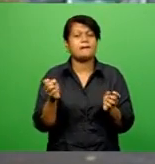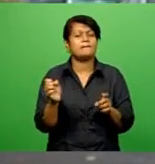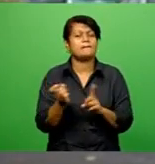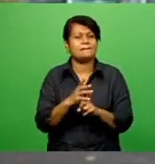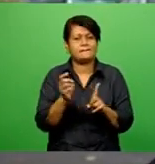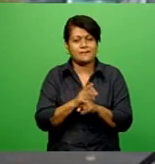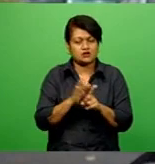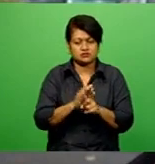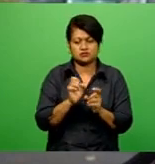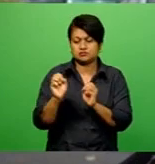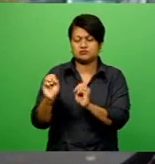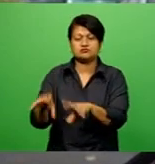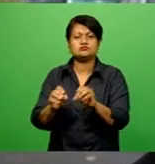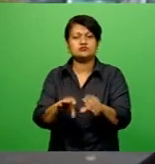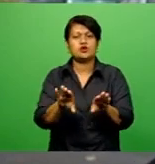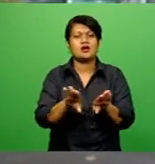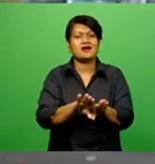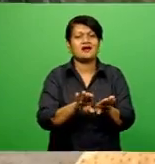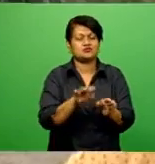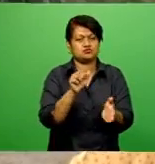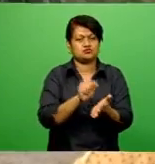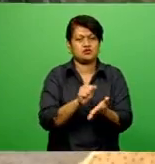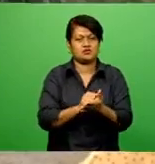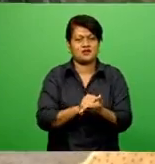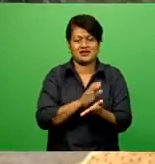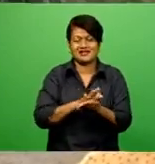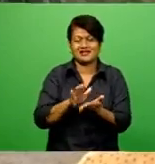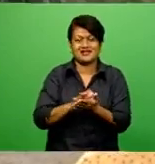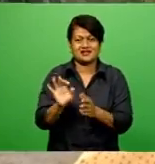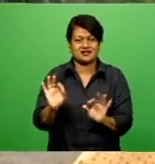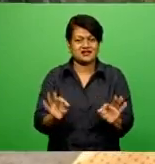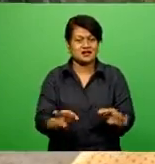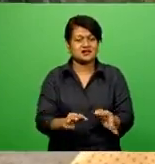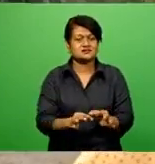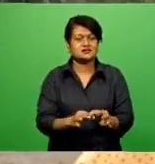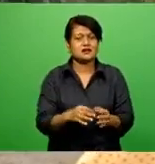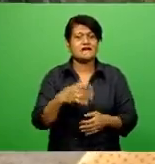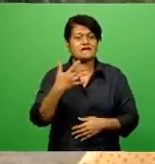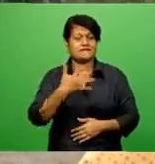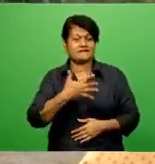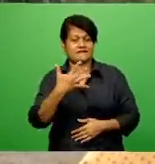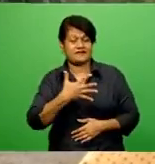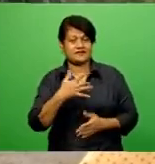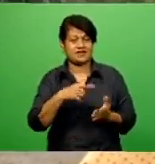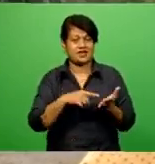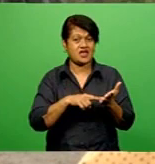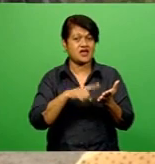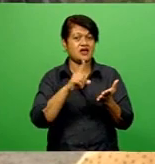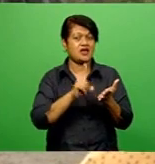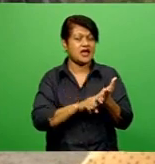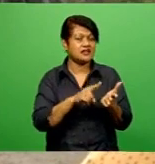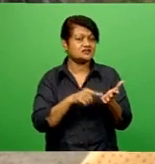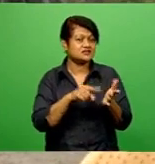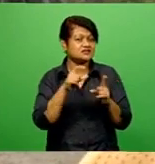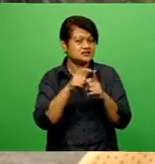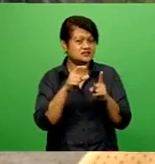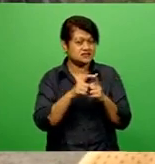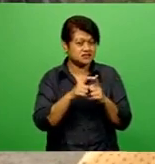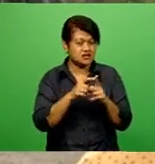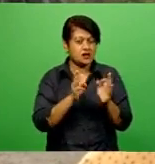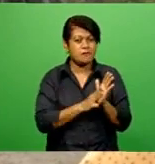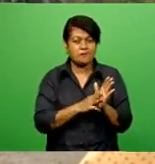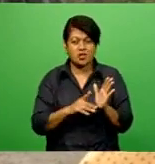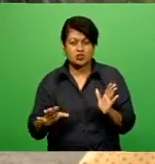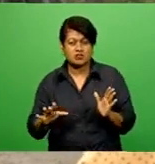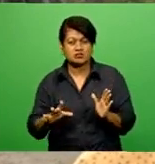up our compound and also clean the gutters. There are 15 LTDD hotspots in Maduata. These include